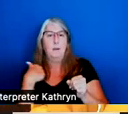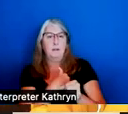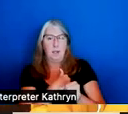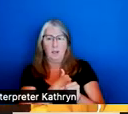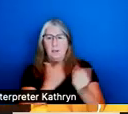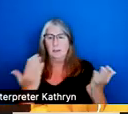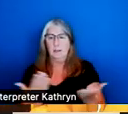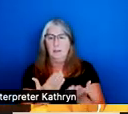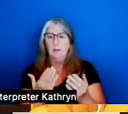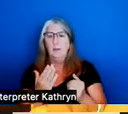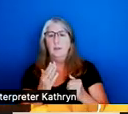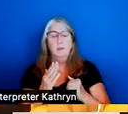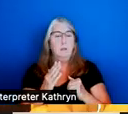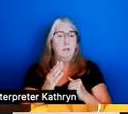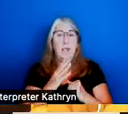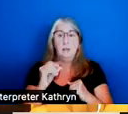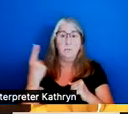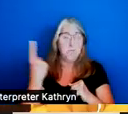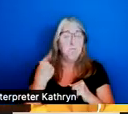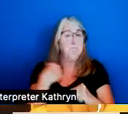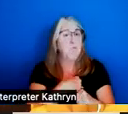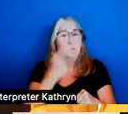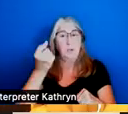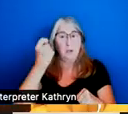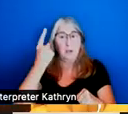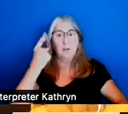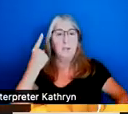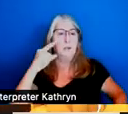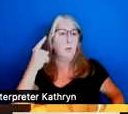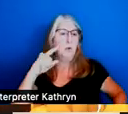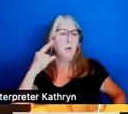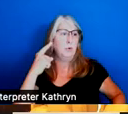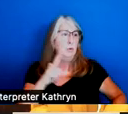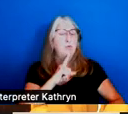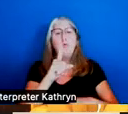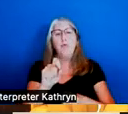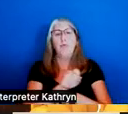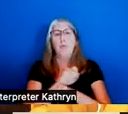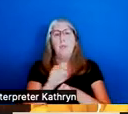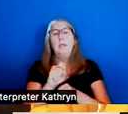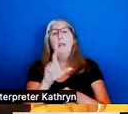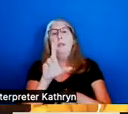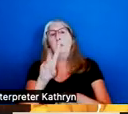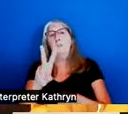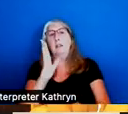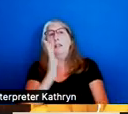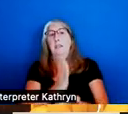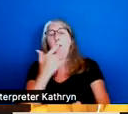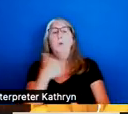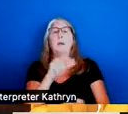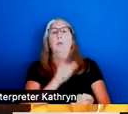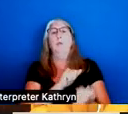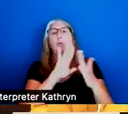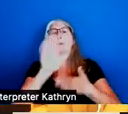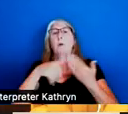NRCDV that, and this is something that we understand, that in order to truly end domestic violence, we need to address